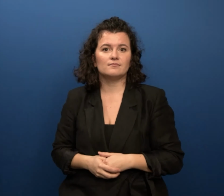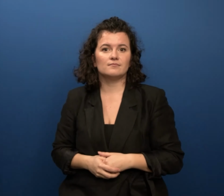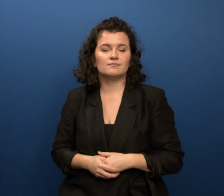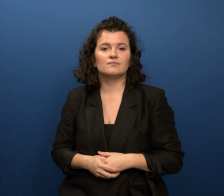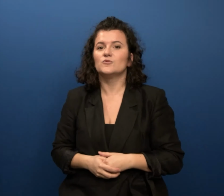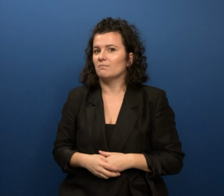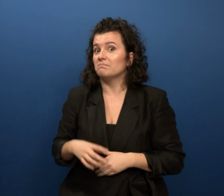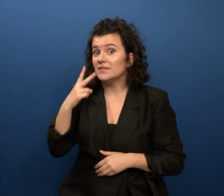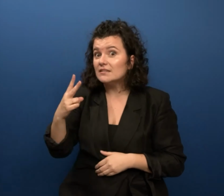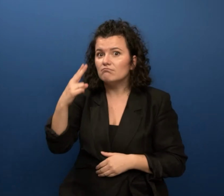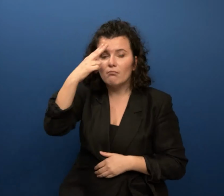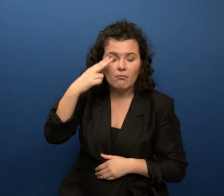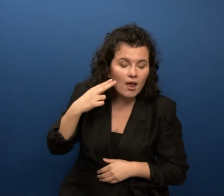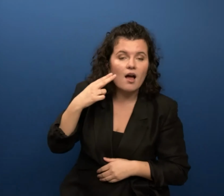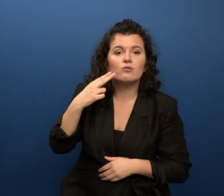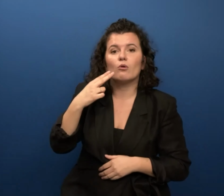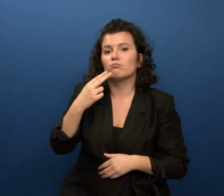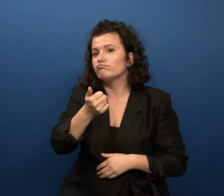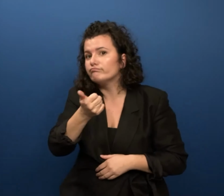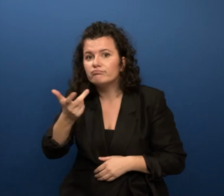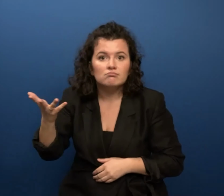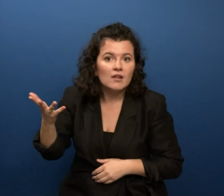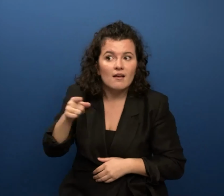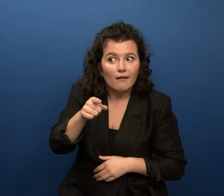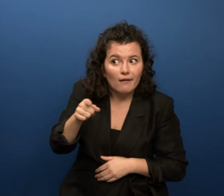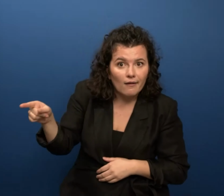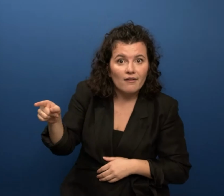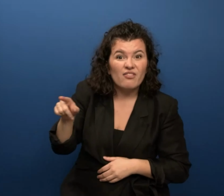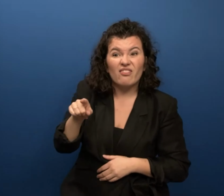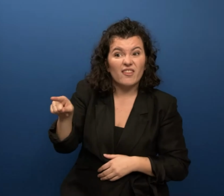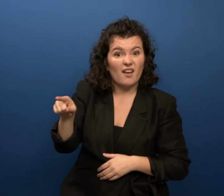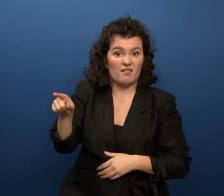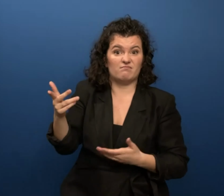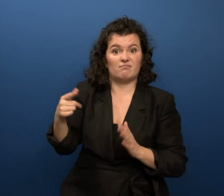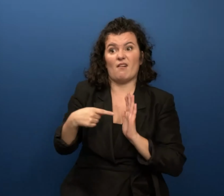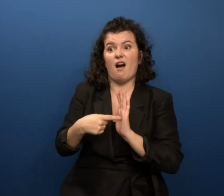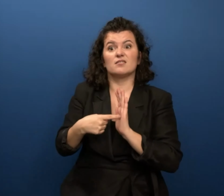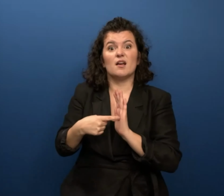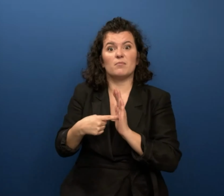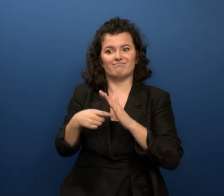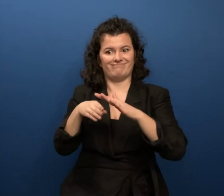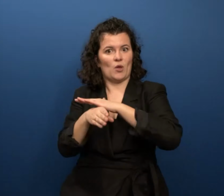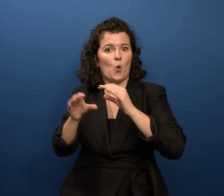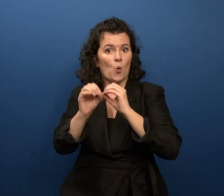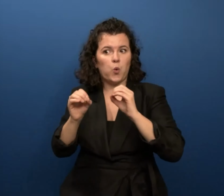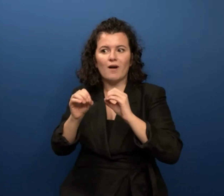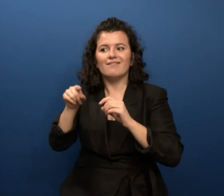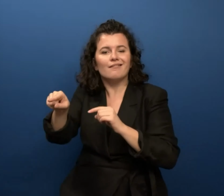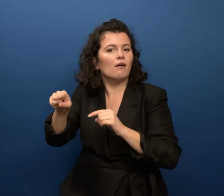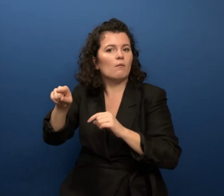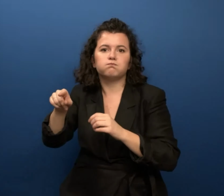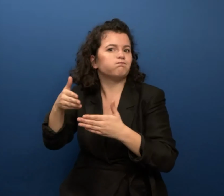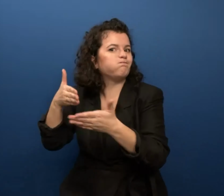challenge, they discriminate because they think they are not able to perform that duty. So there is